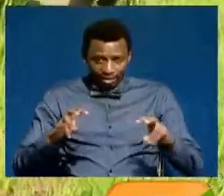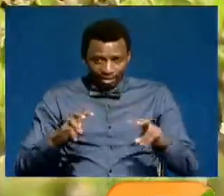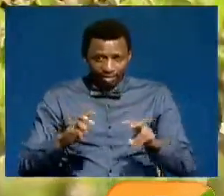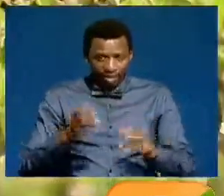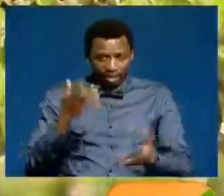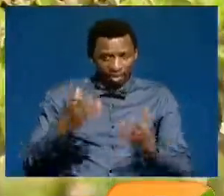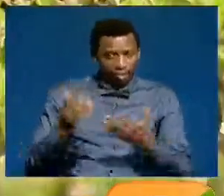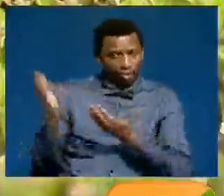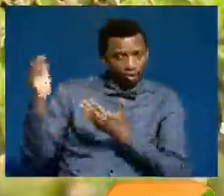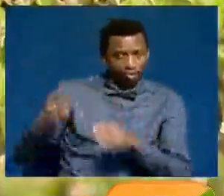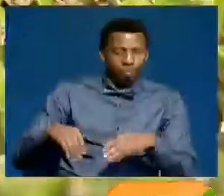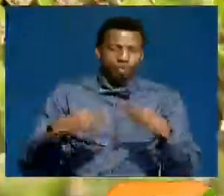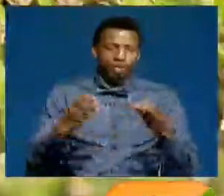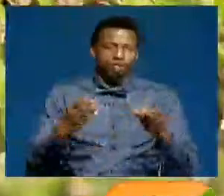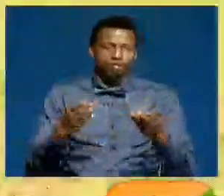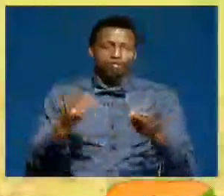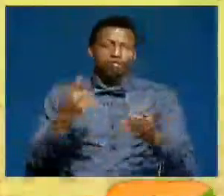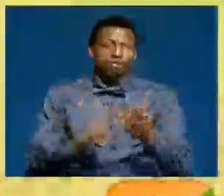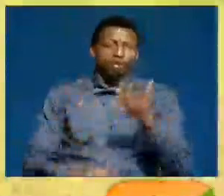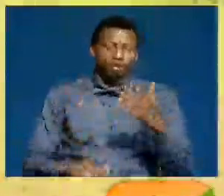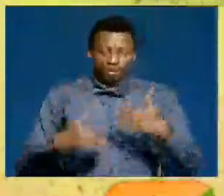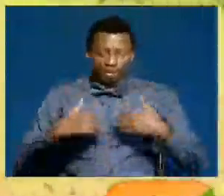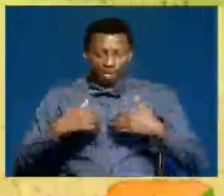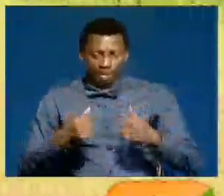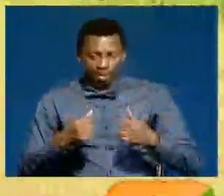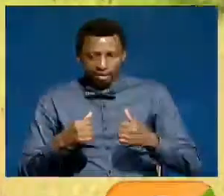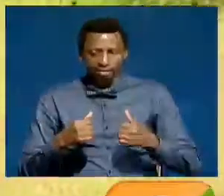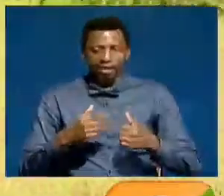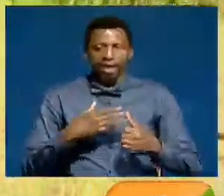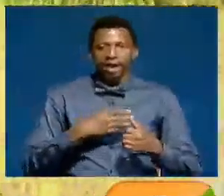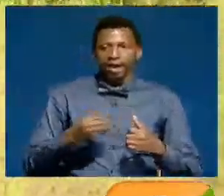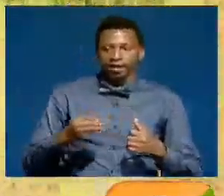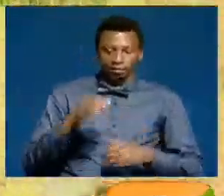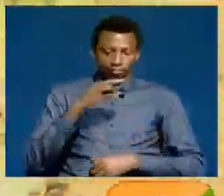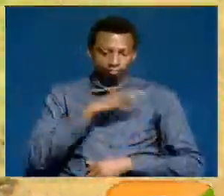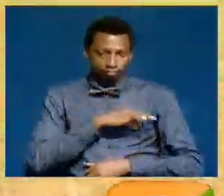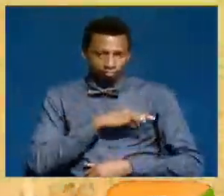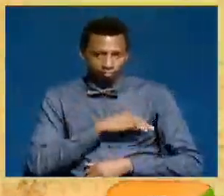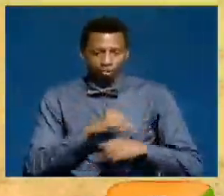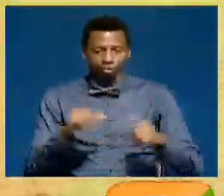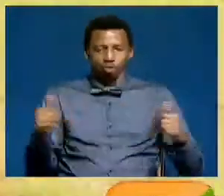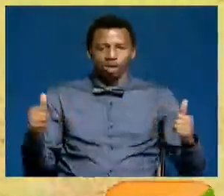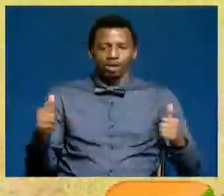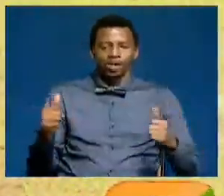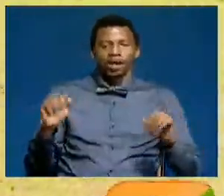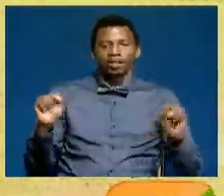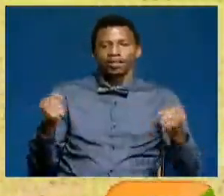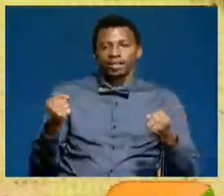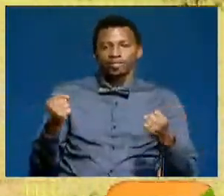and safeguard Kenya's rice bowl. Emily Chebet, Citizen TV in Mwea.